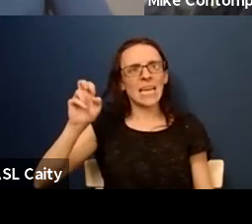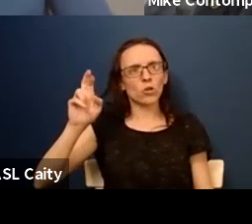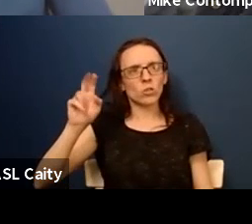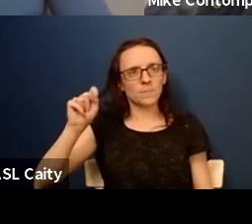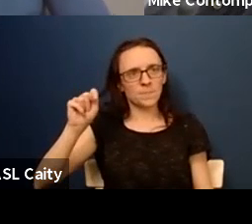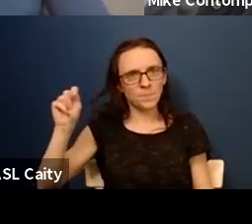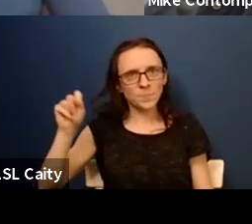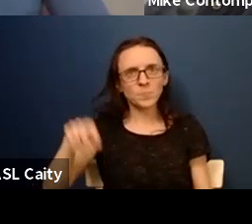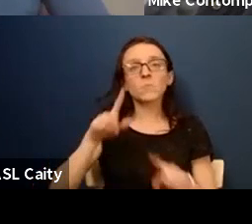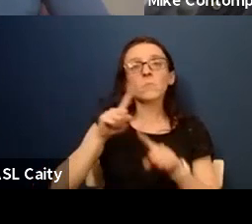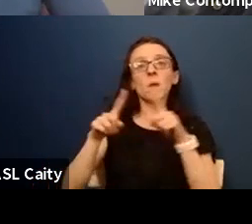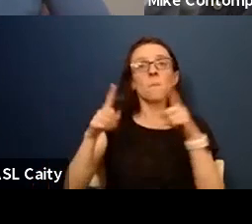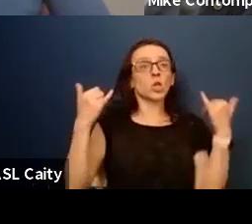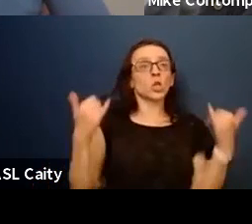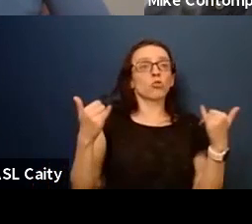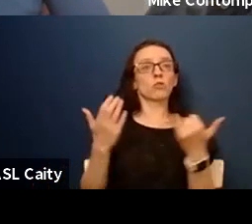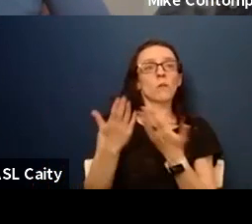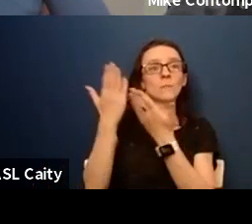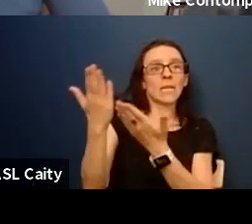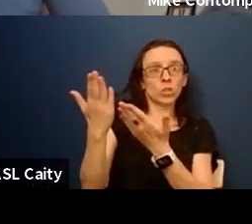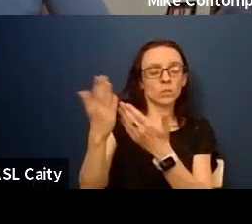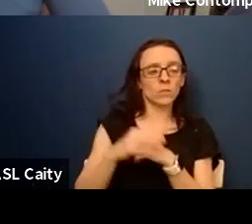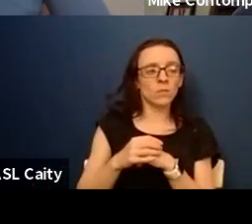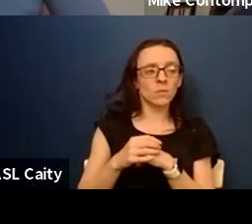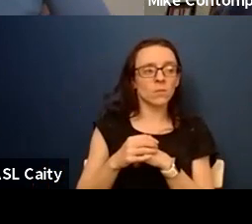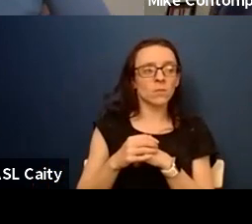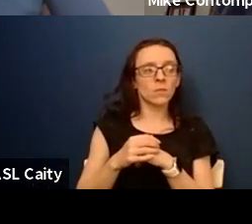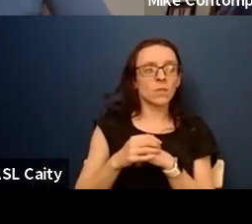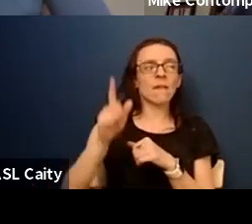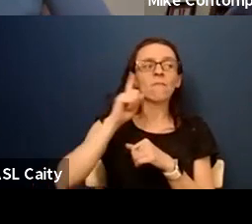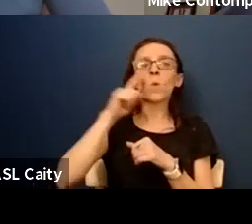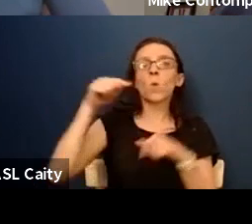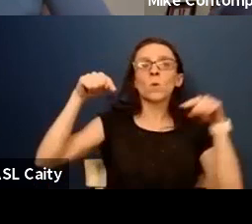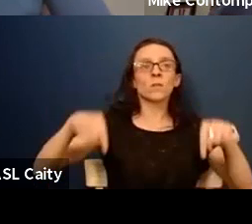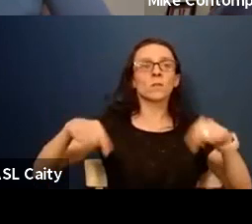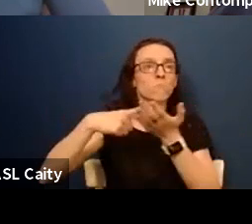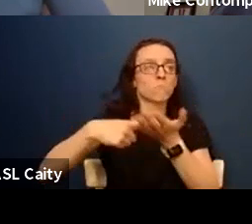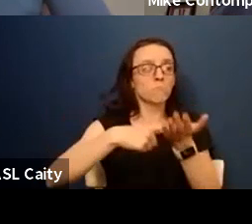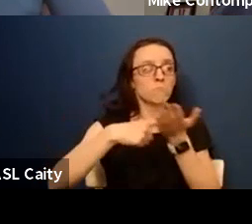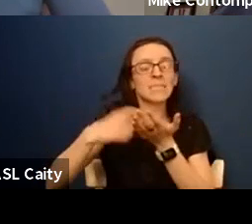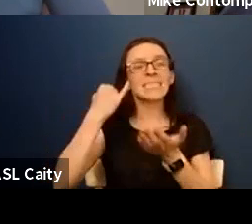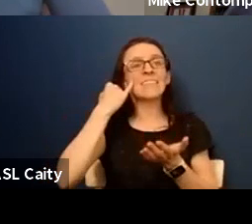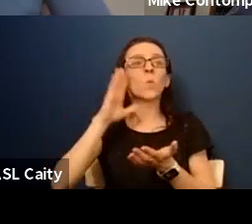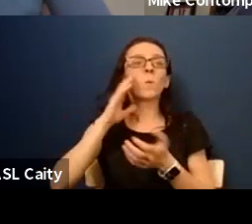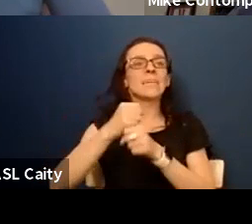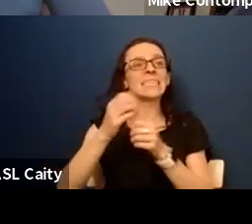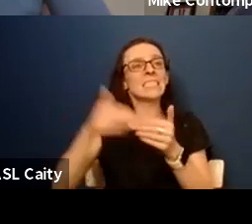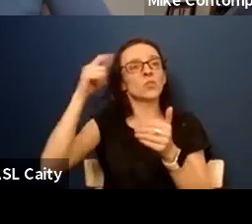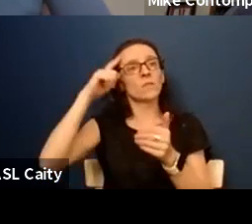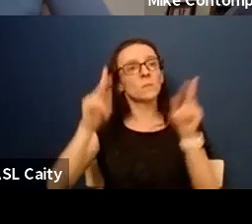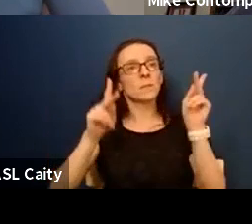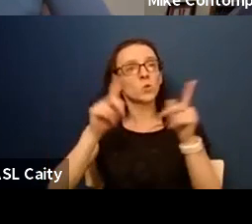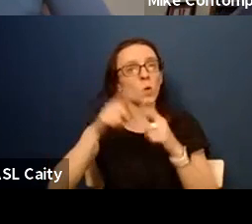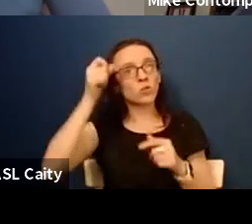recommendation that is on the table is that, and for the sake of conversation, if this might make this easier for people to understand,